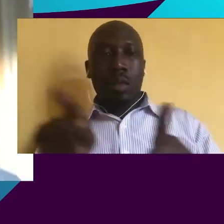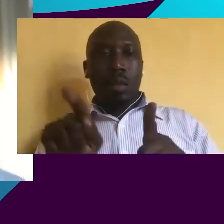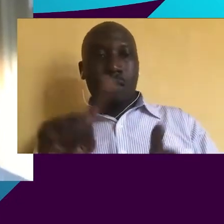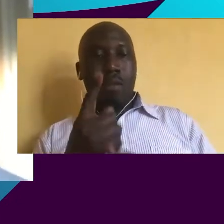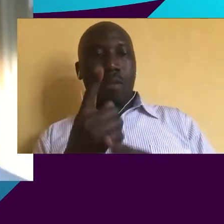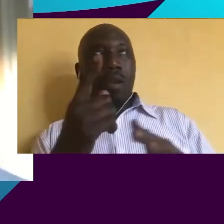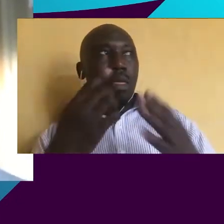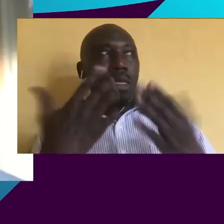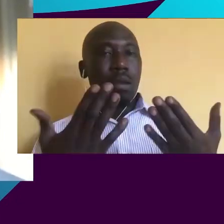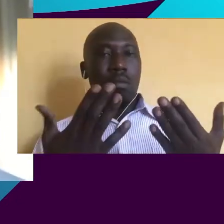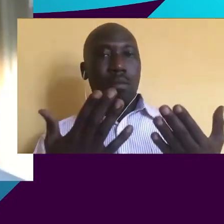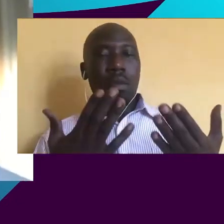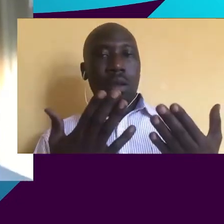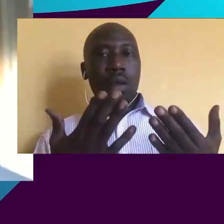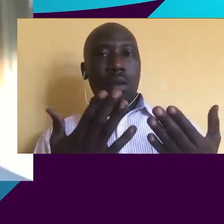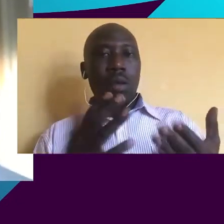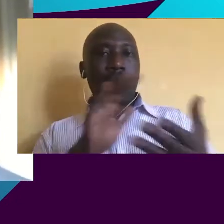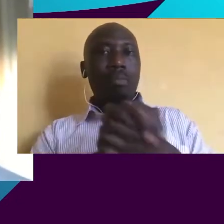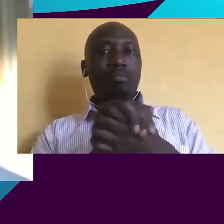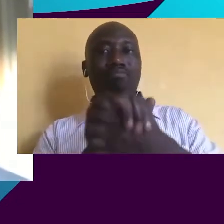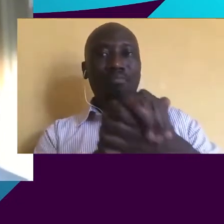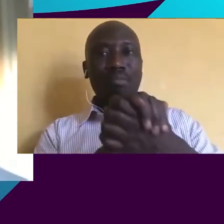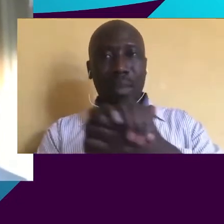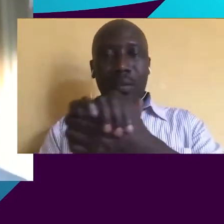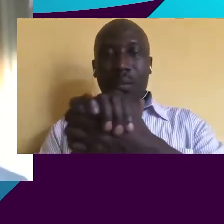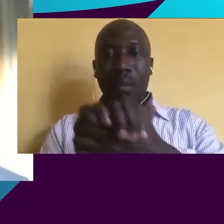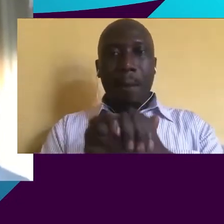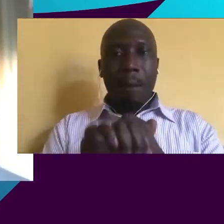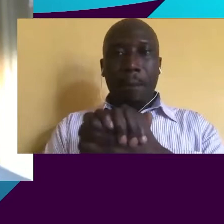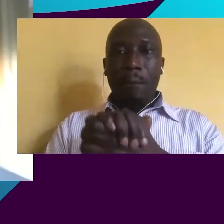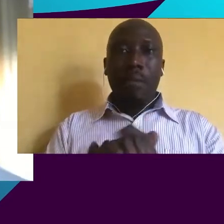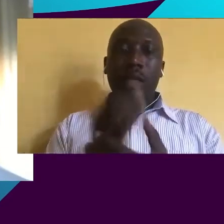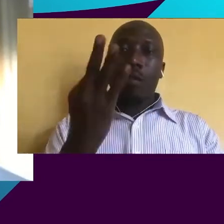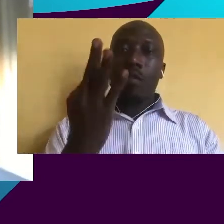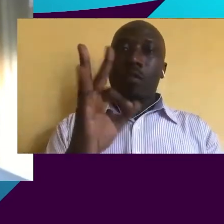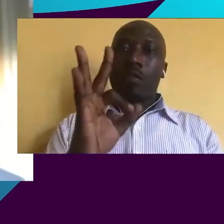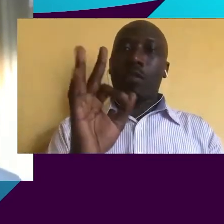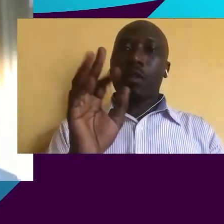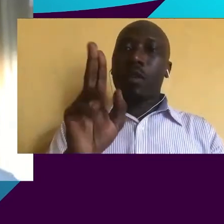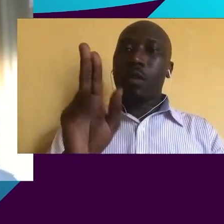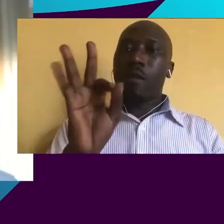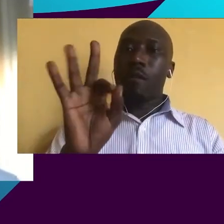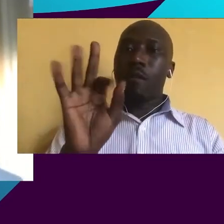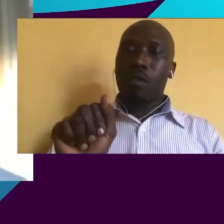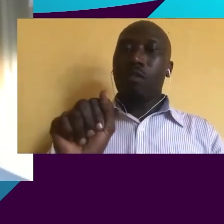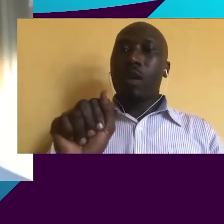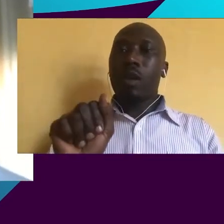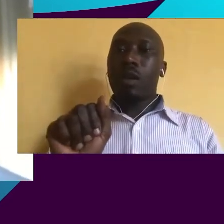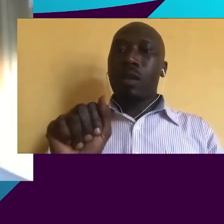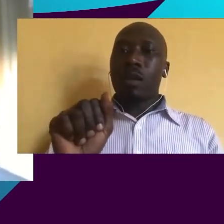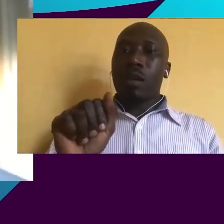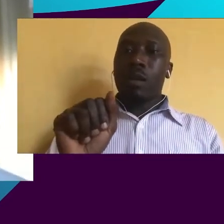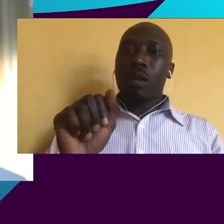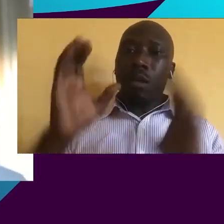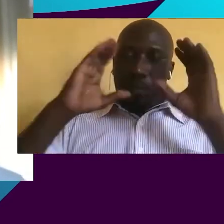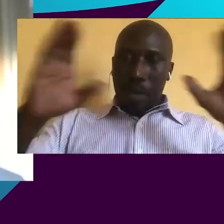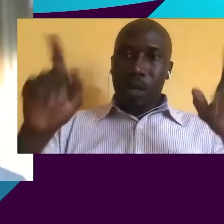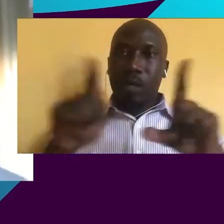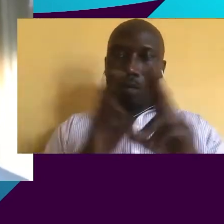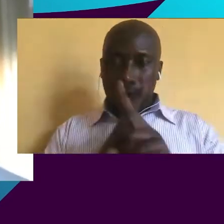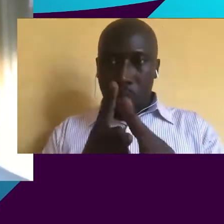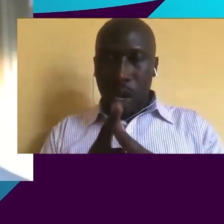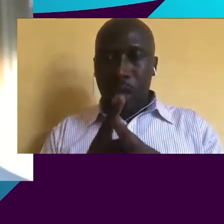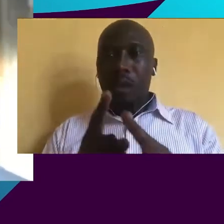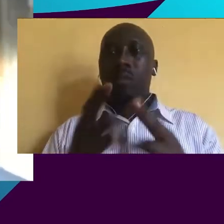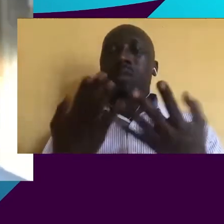I bring you the greetings of the FUFA president, Honorable Engineer Moses Magugo, and the CEO Edgar Watson. They